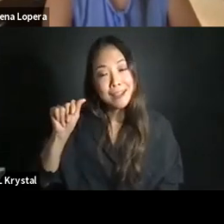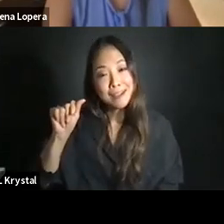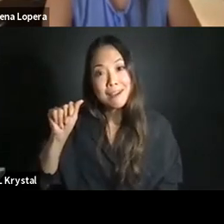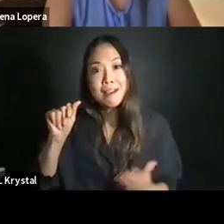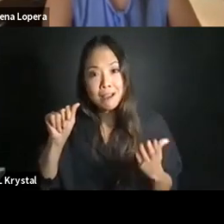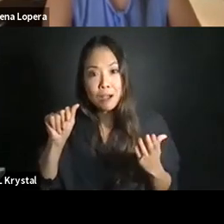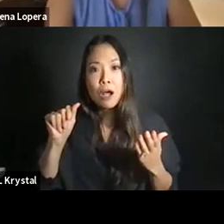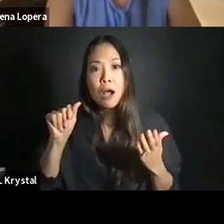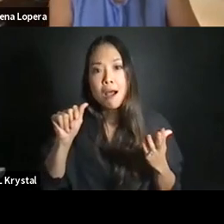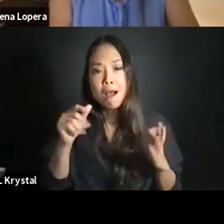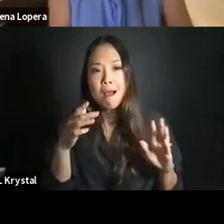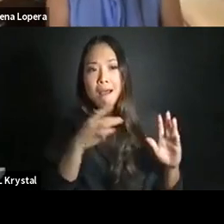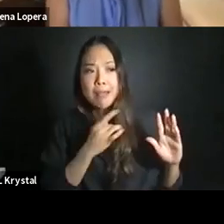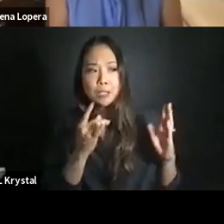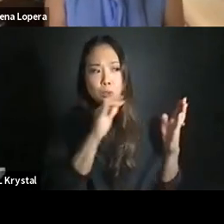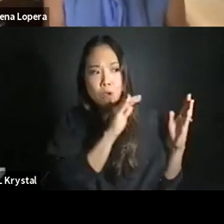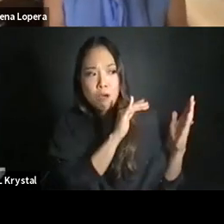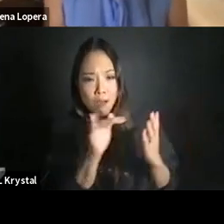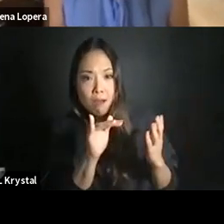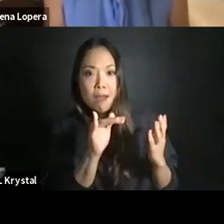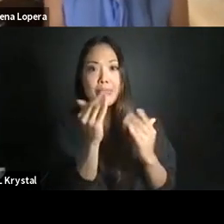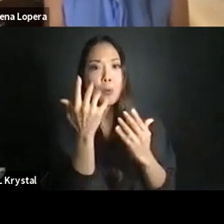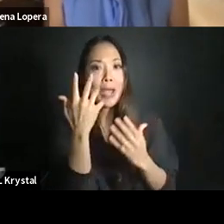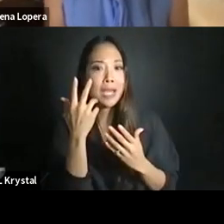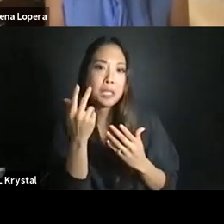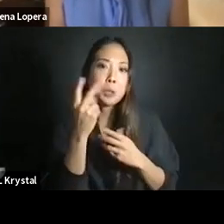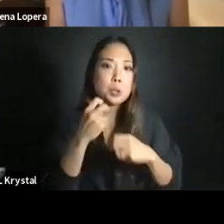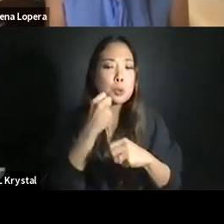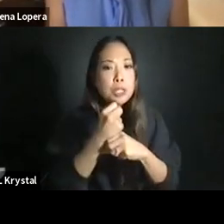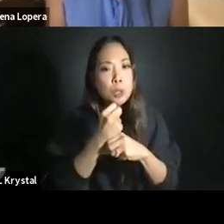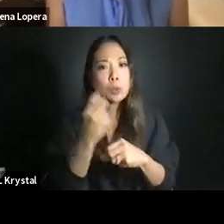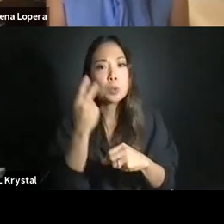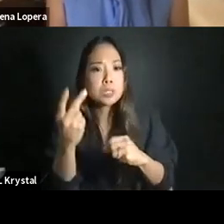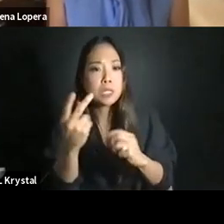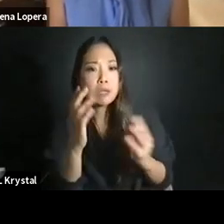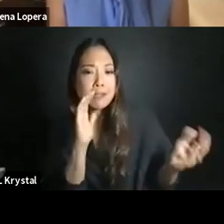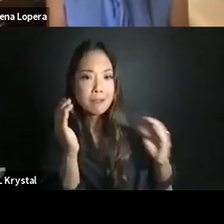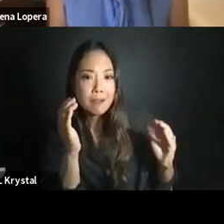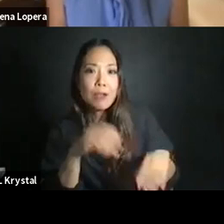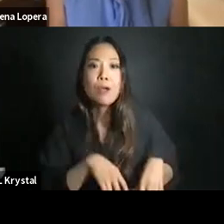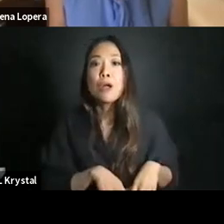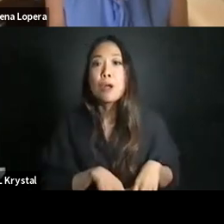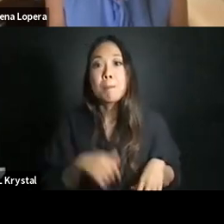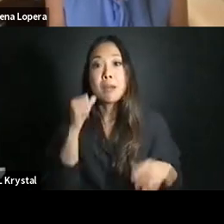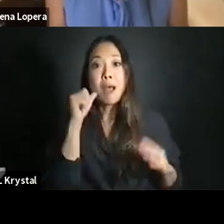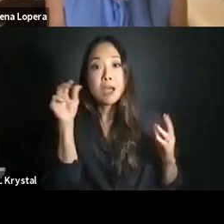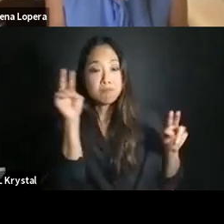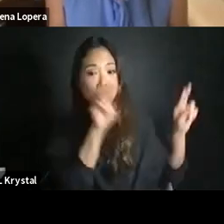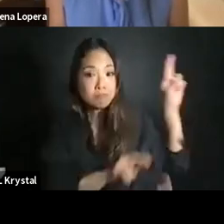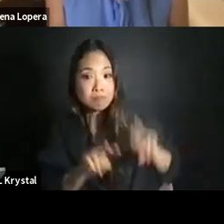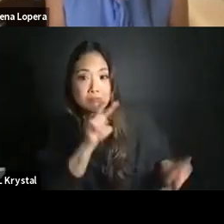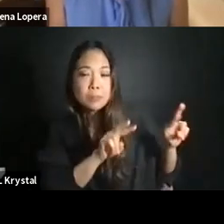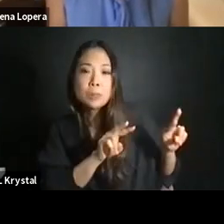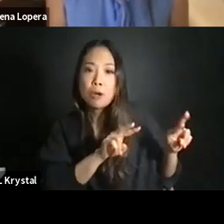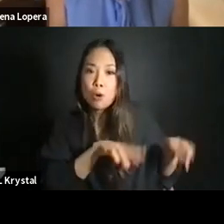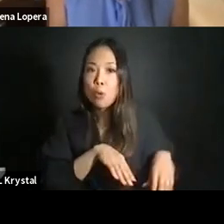comparisons but eyeballing it this is a significant increase in bipop principles and and bilingual